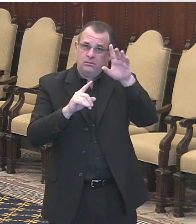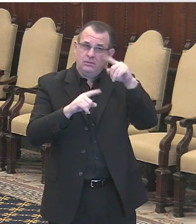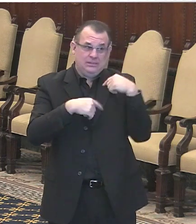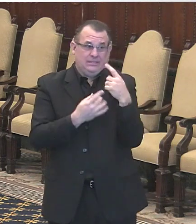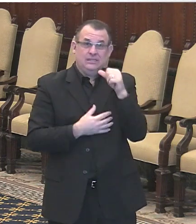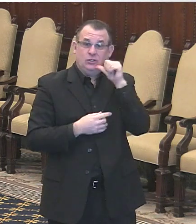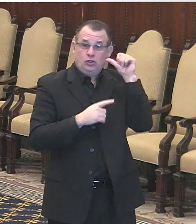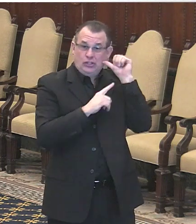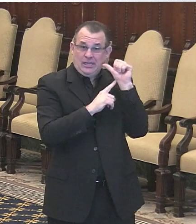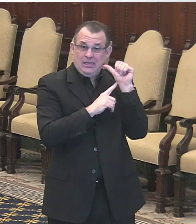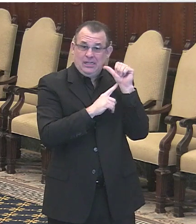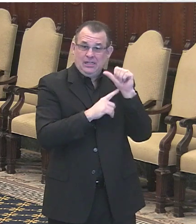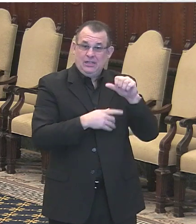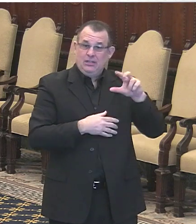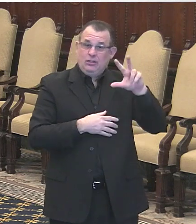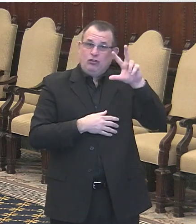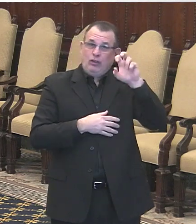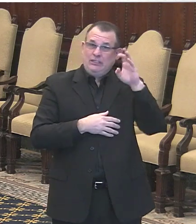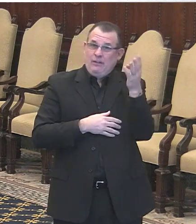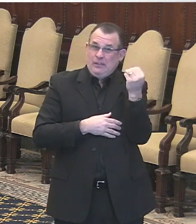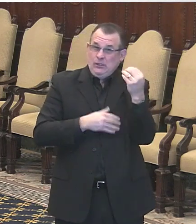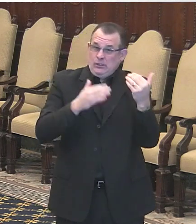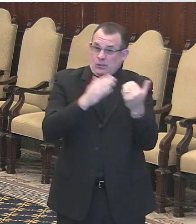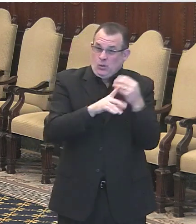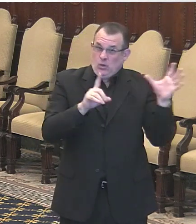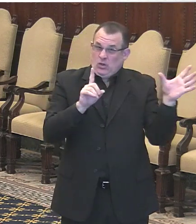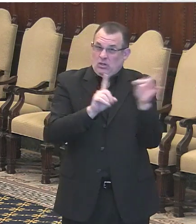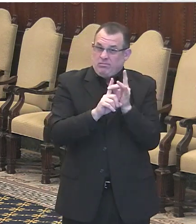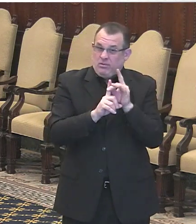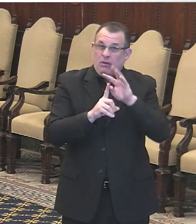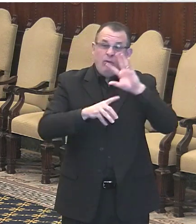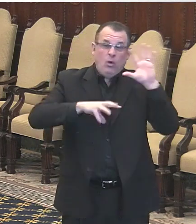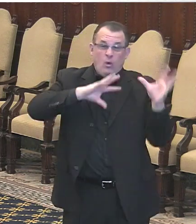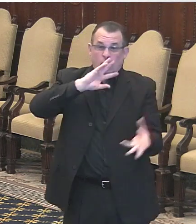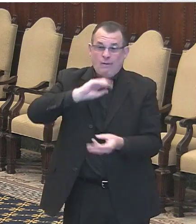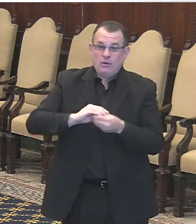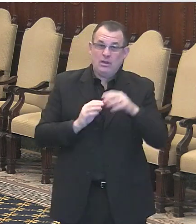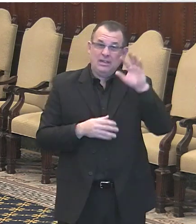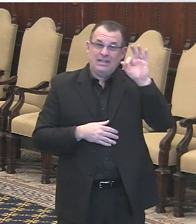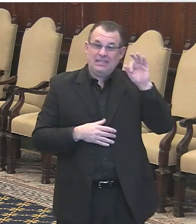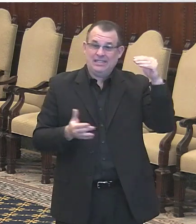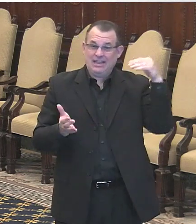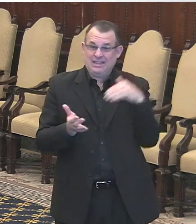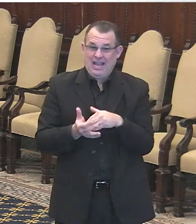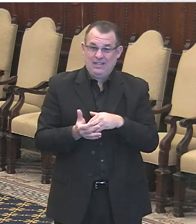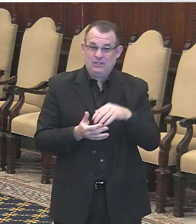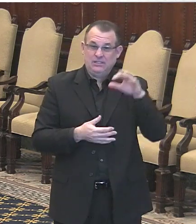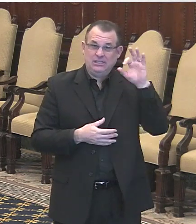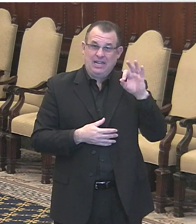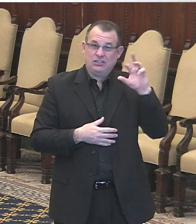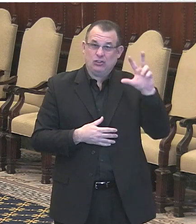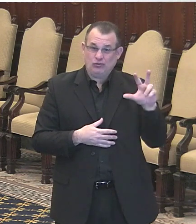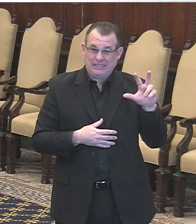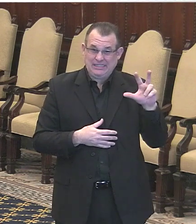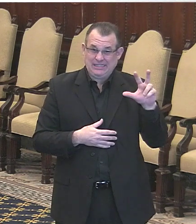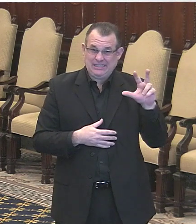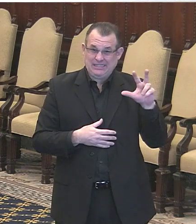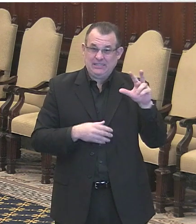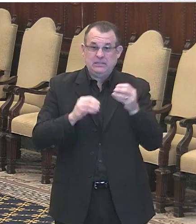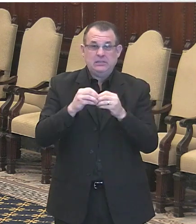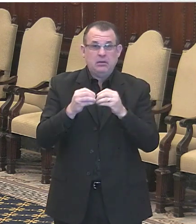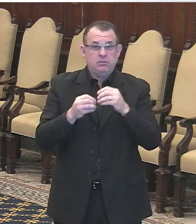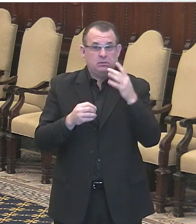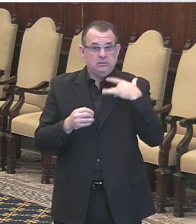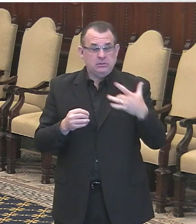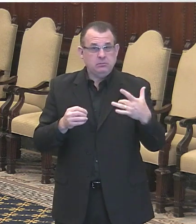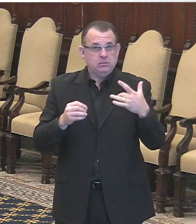new cases confirmed, bringing us to a total of 19,093 since the beginning of the epidemic. And the trend in number of new cases is clearly downward.